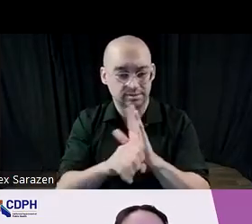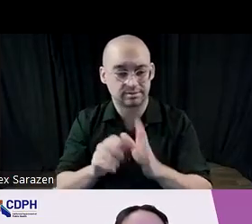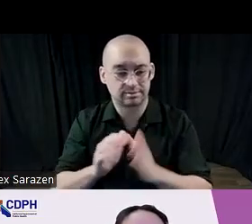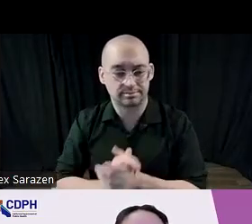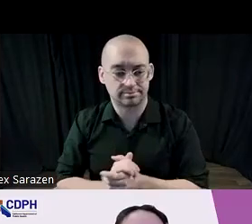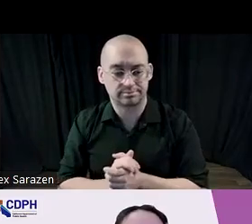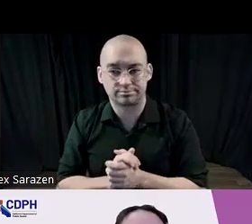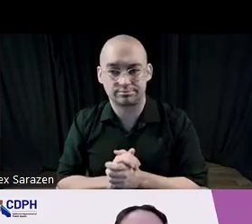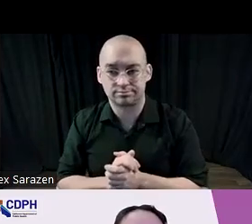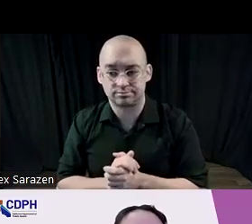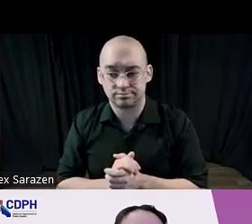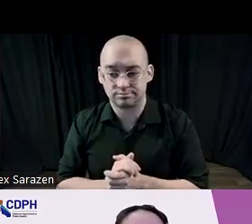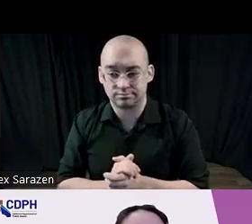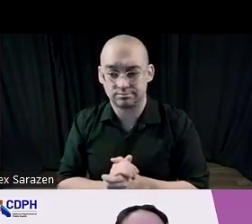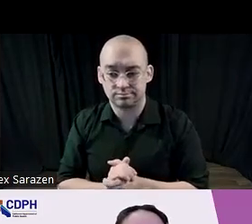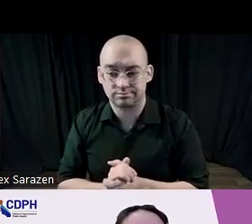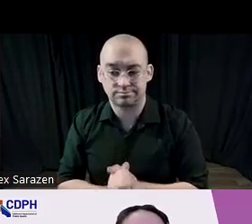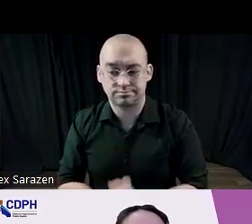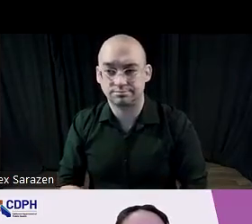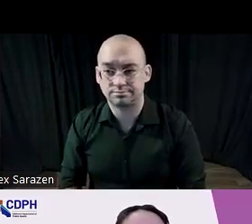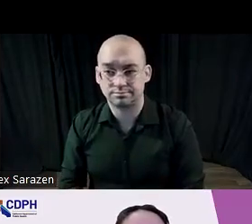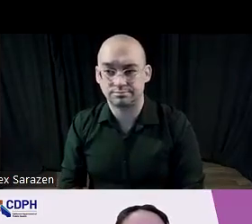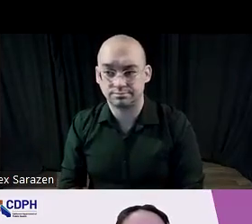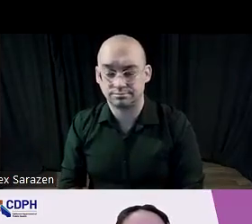Next slide, please.